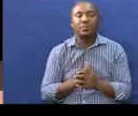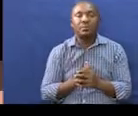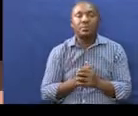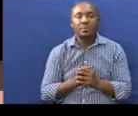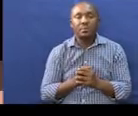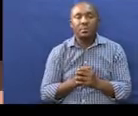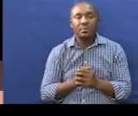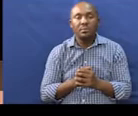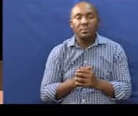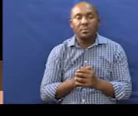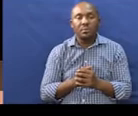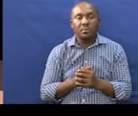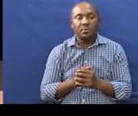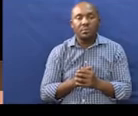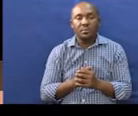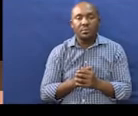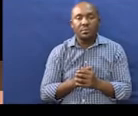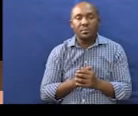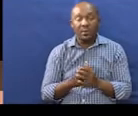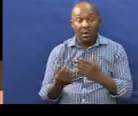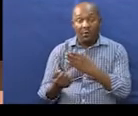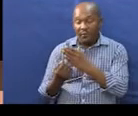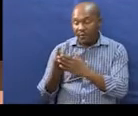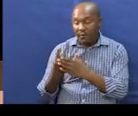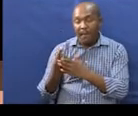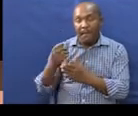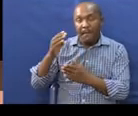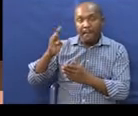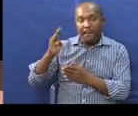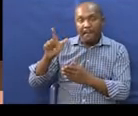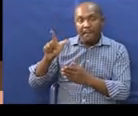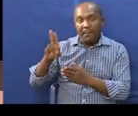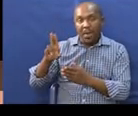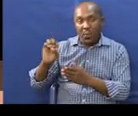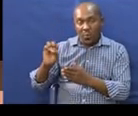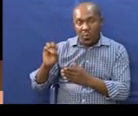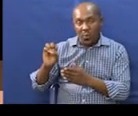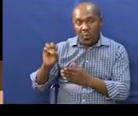from blue